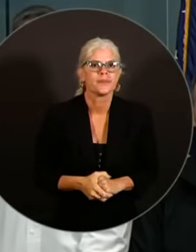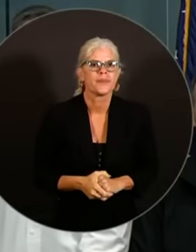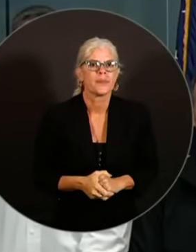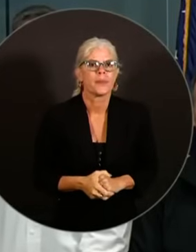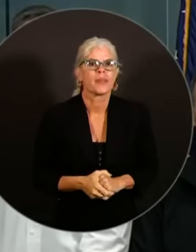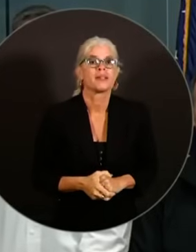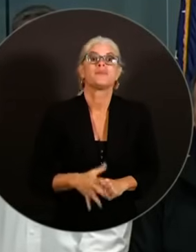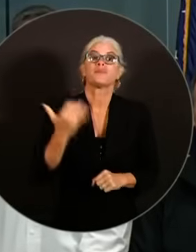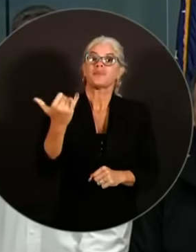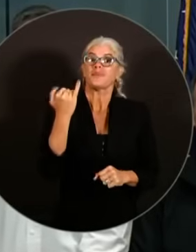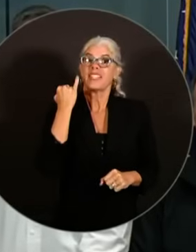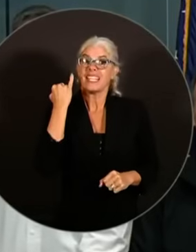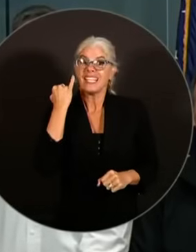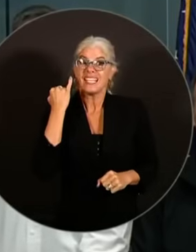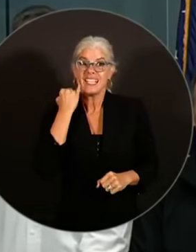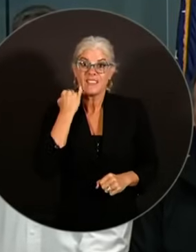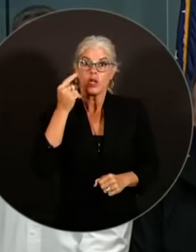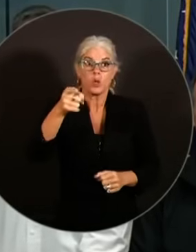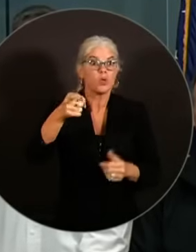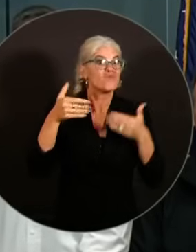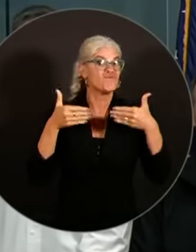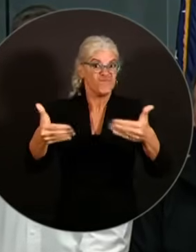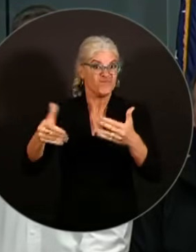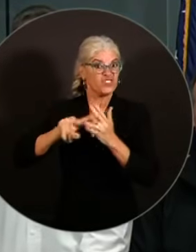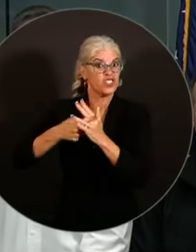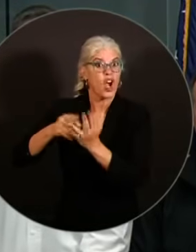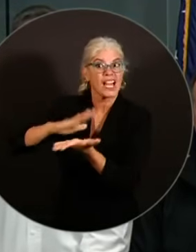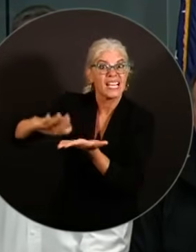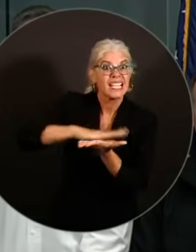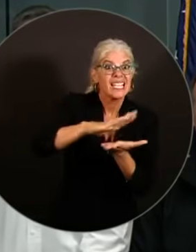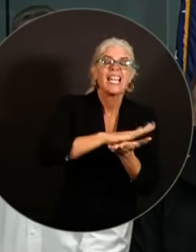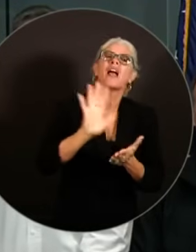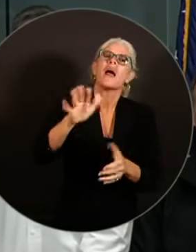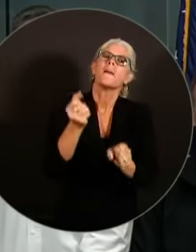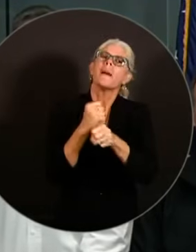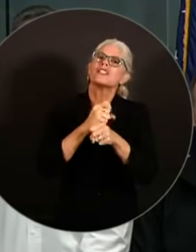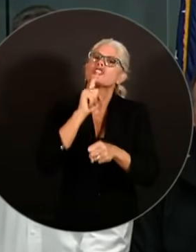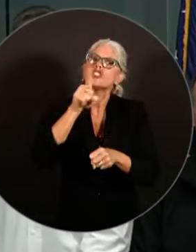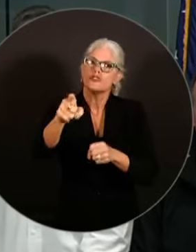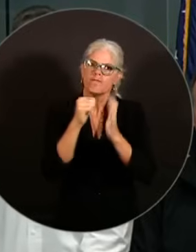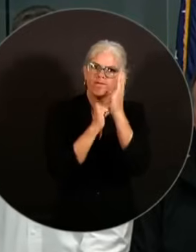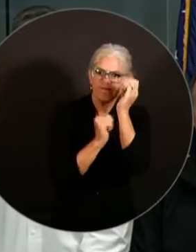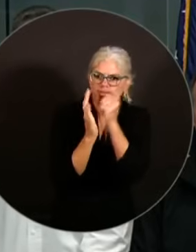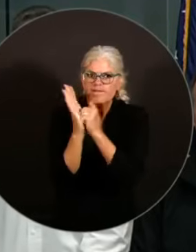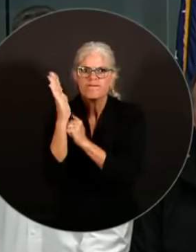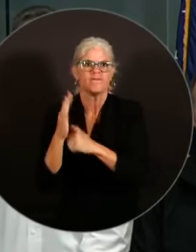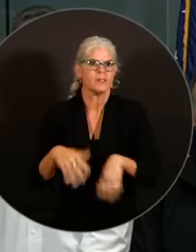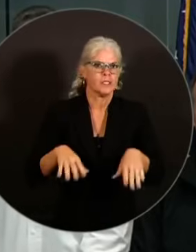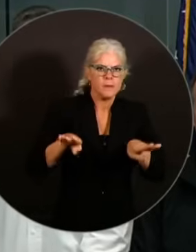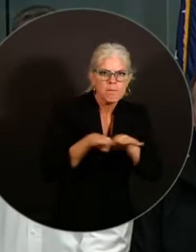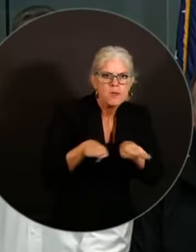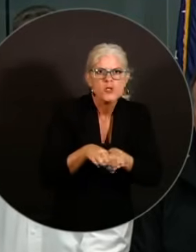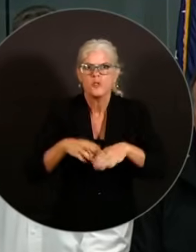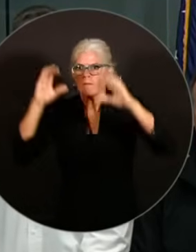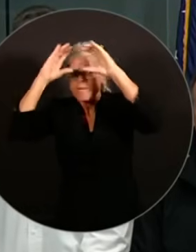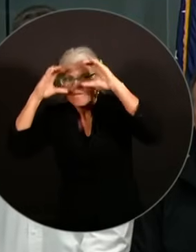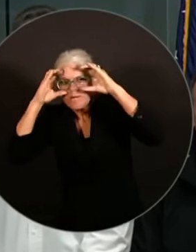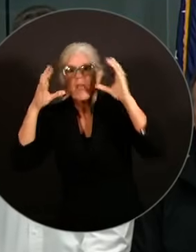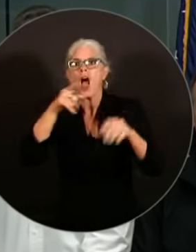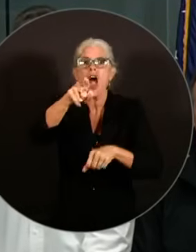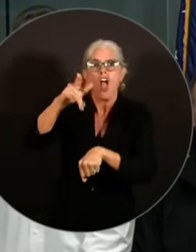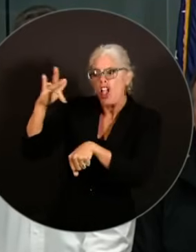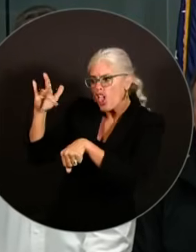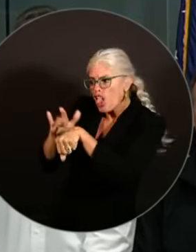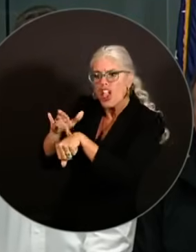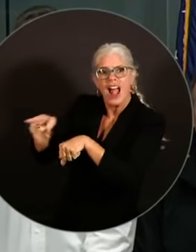If you're beginning the cleanup process, please ensure you're wearing the appropriate safety gear. Do not attempt to clean up hazardous debris or down power lines, as the governor has said.